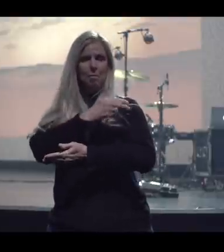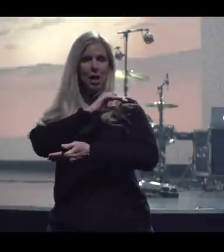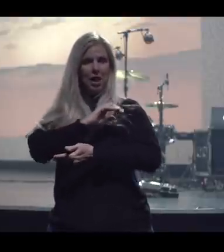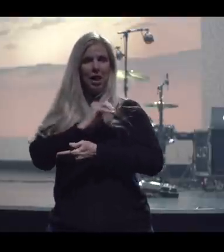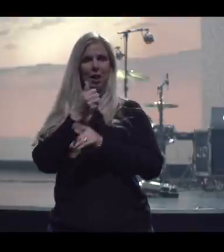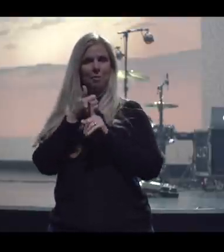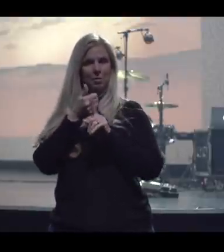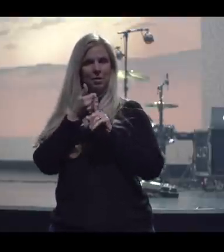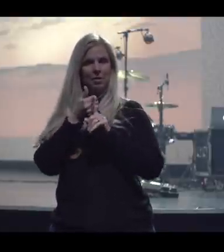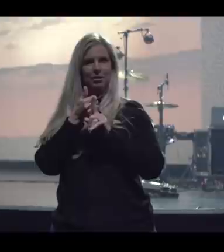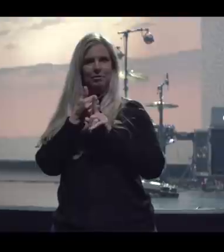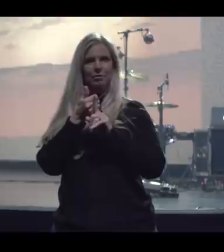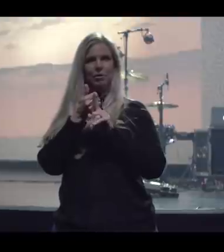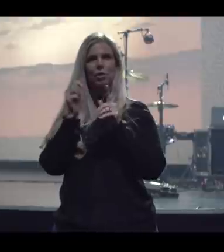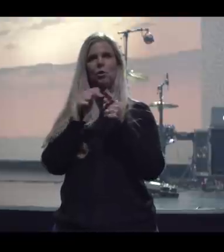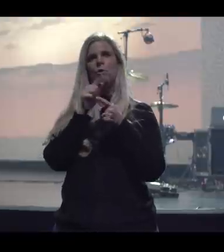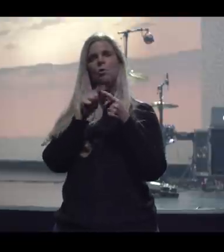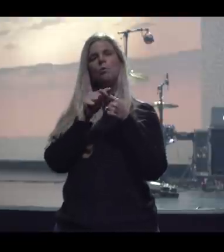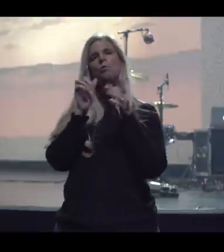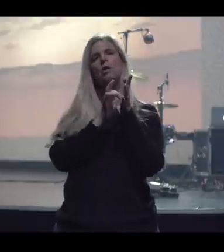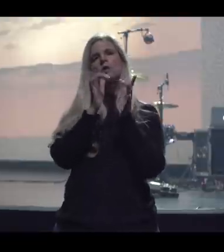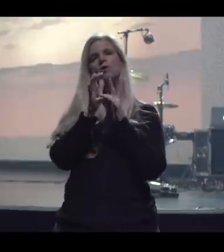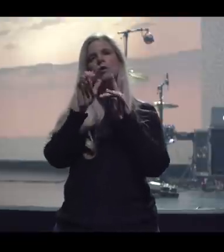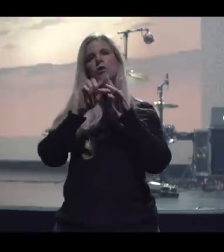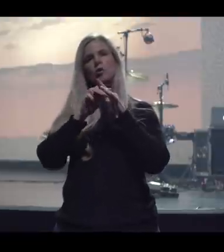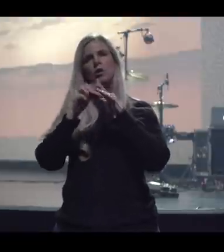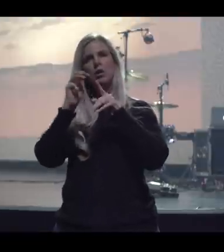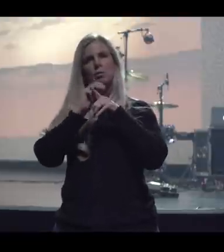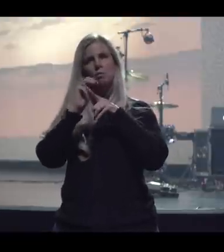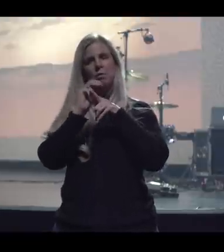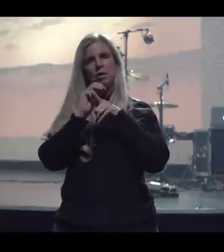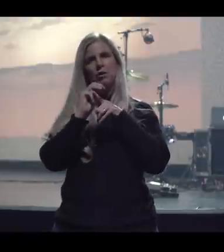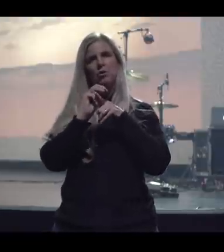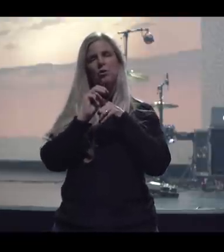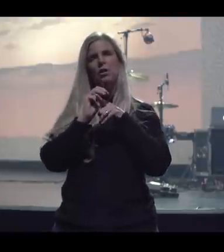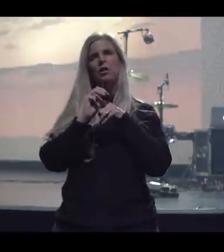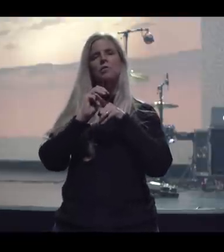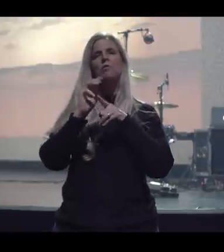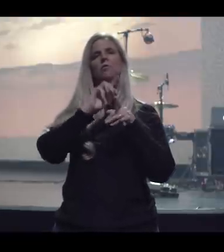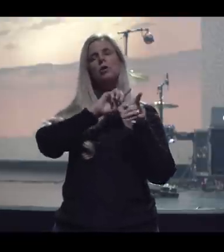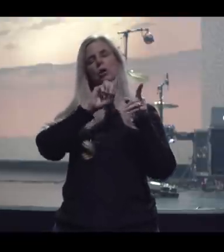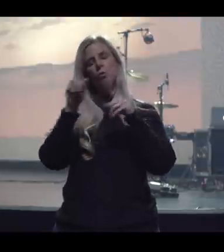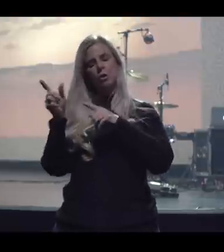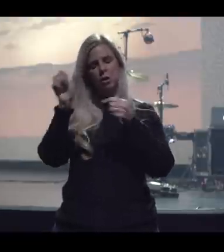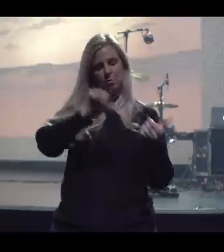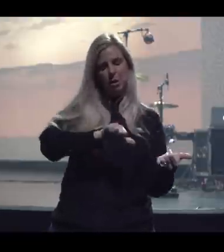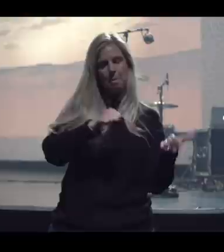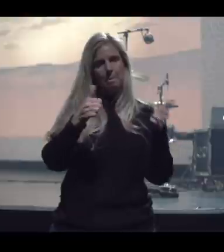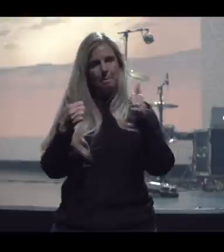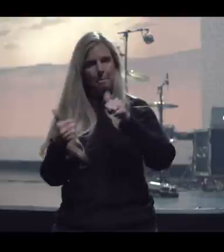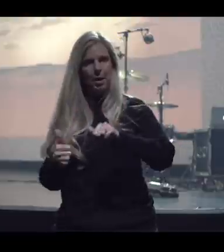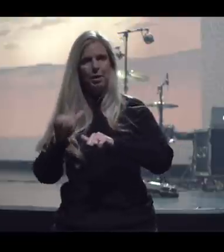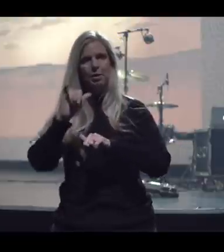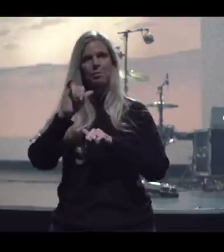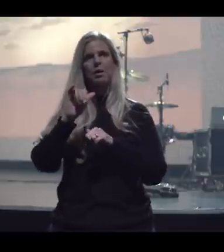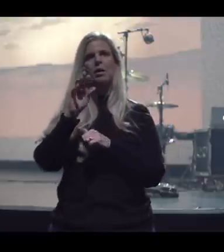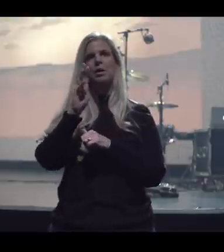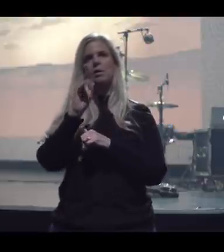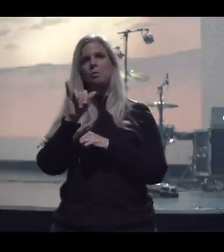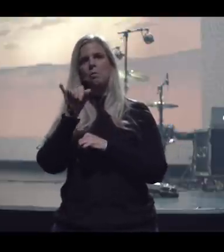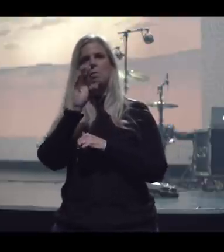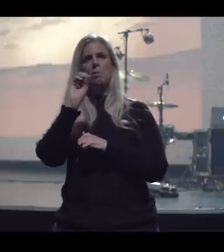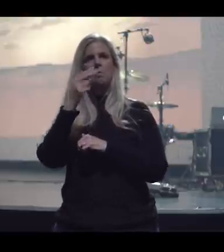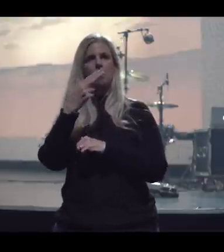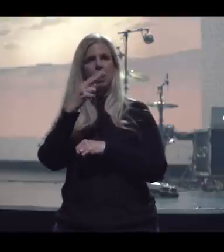When Jesus began his ministry, he went to get baptized by John the Baptist. And there in the Jordan River, there's hundreds of